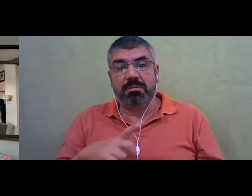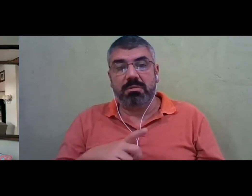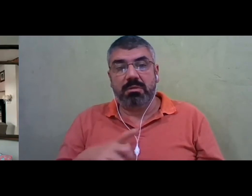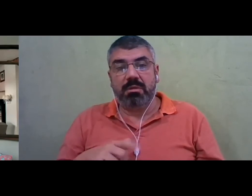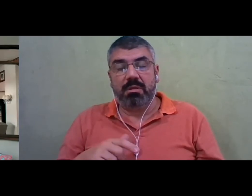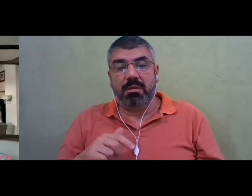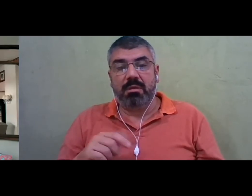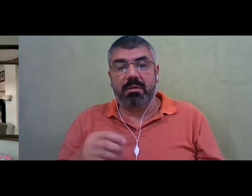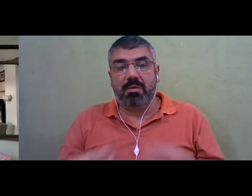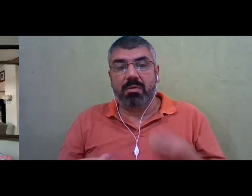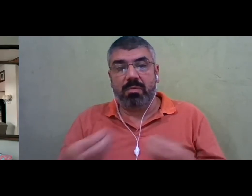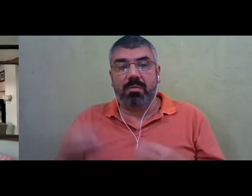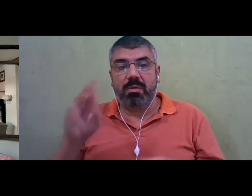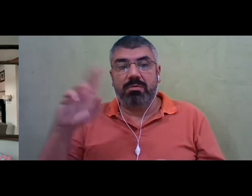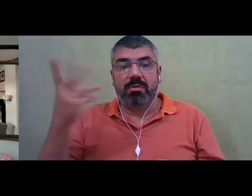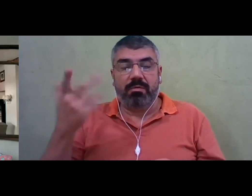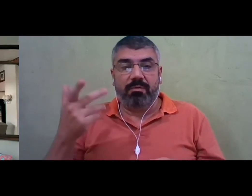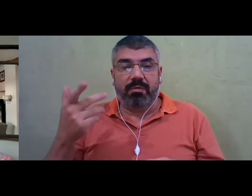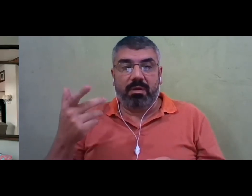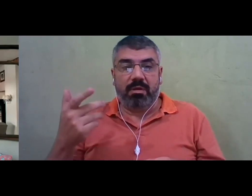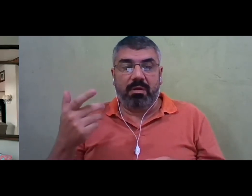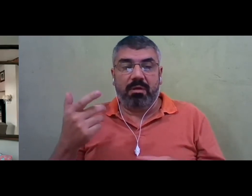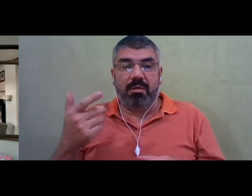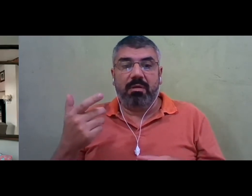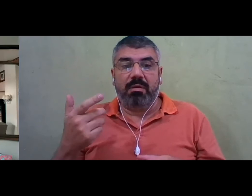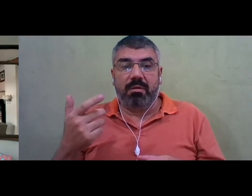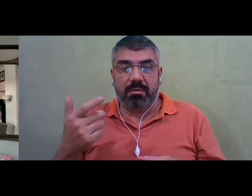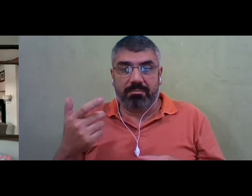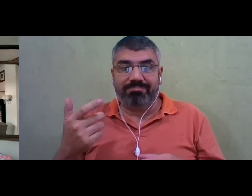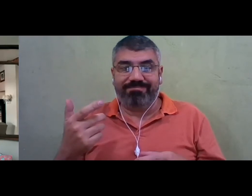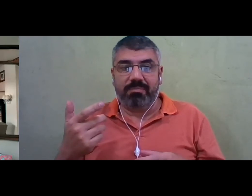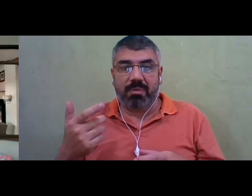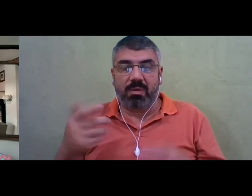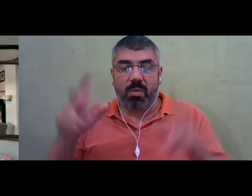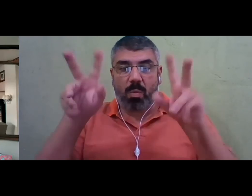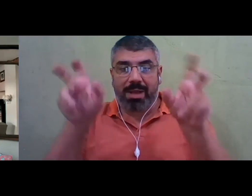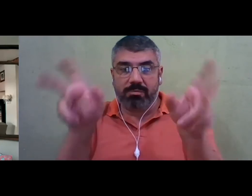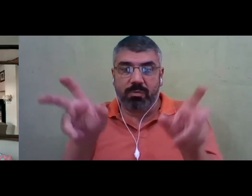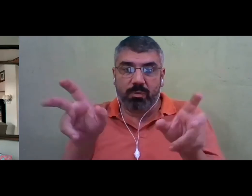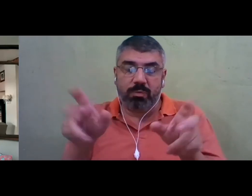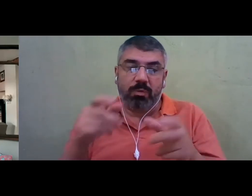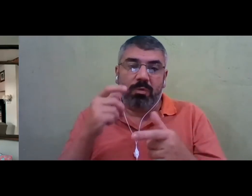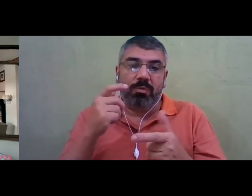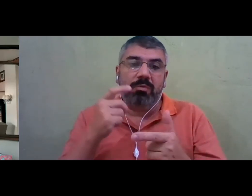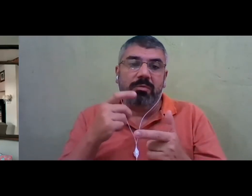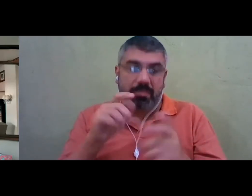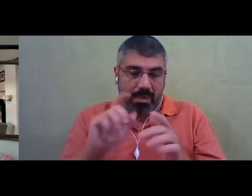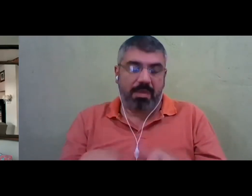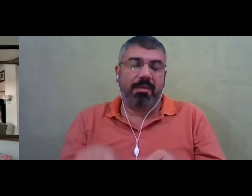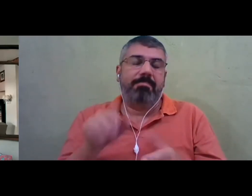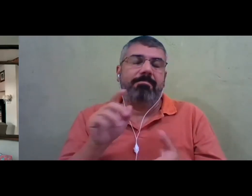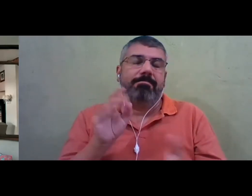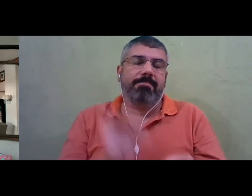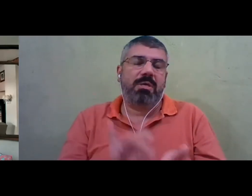their own life, maybe homeless, needs to find a job, right? Different to a